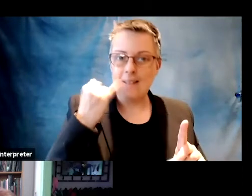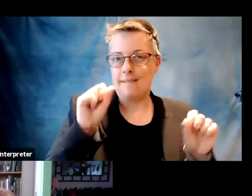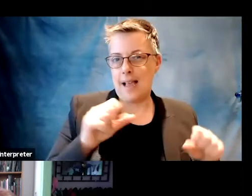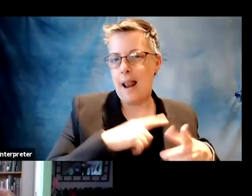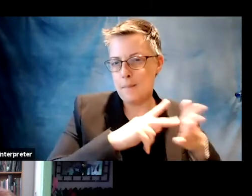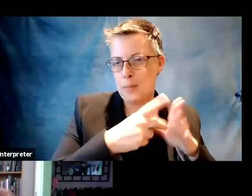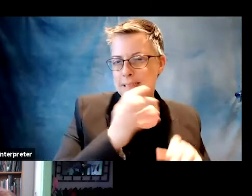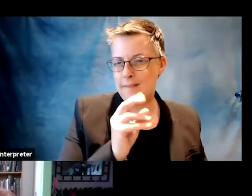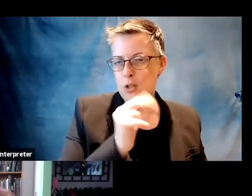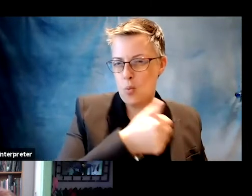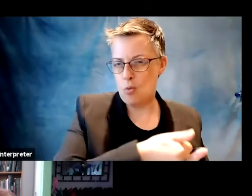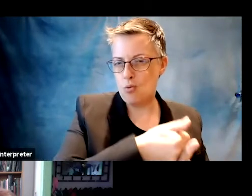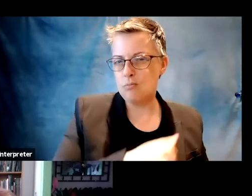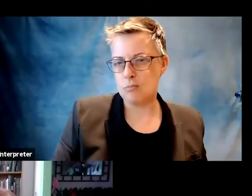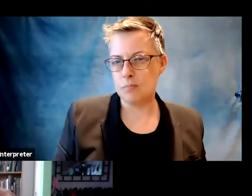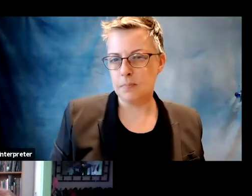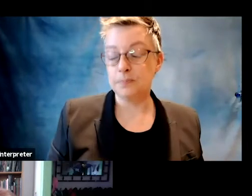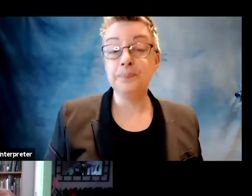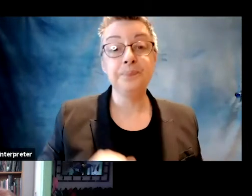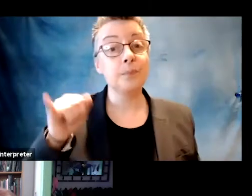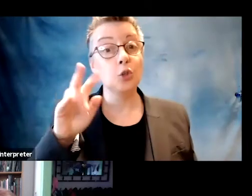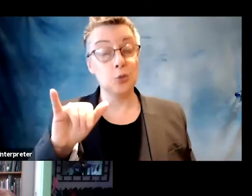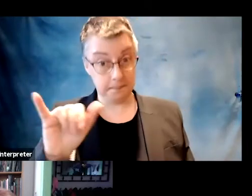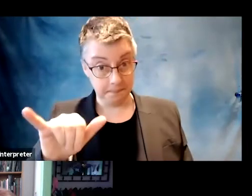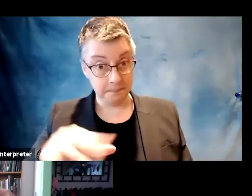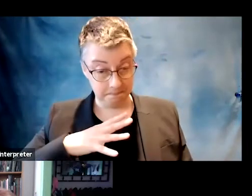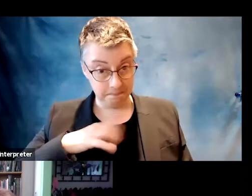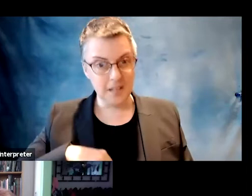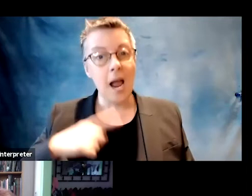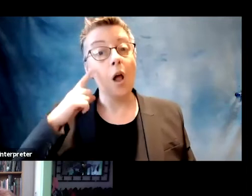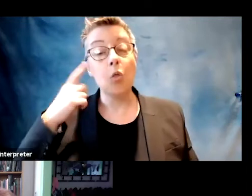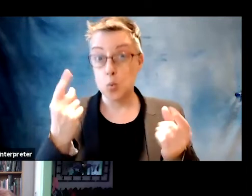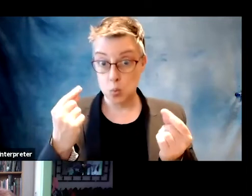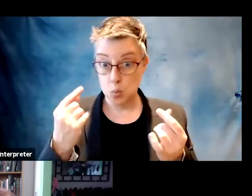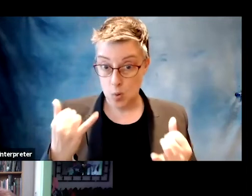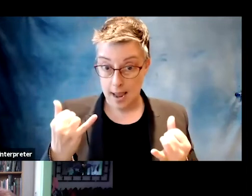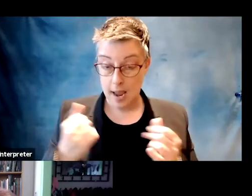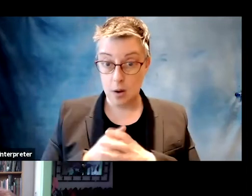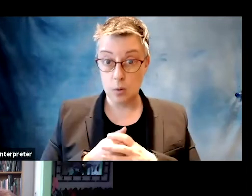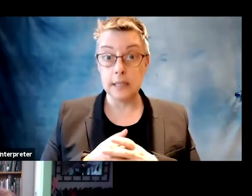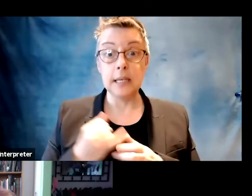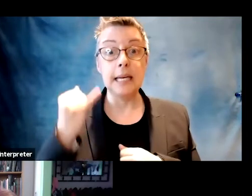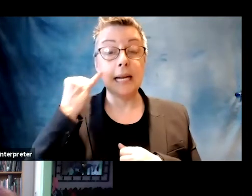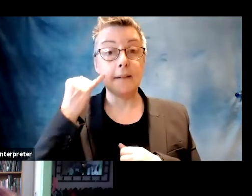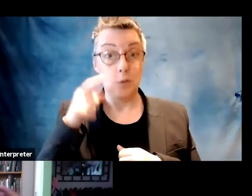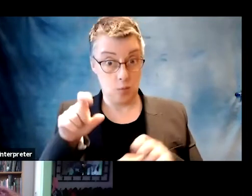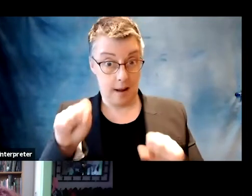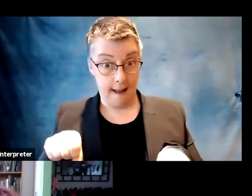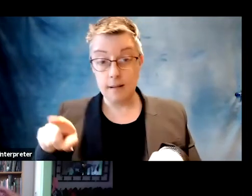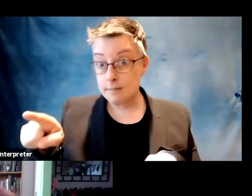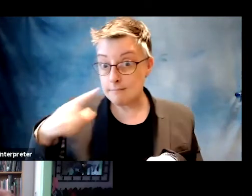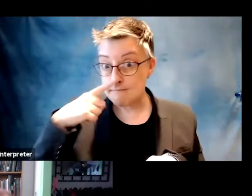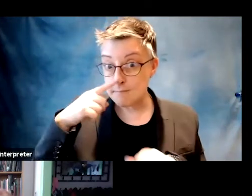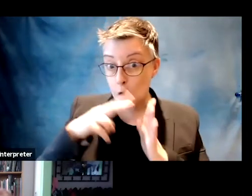Right. Right. So I thought what we do now is if, if you, if you may, um, can you please